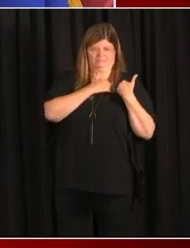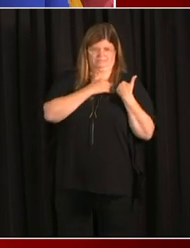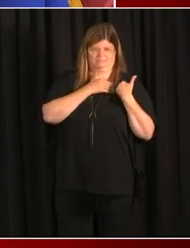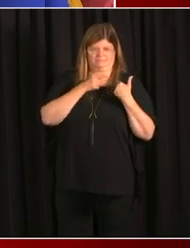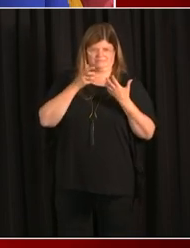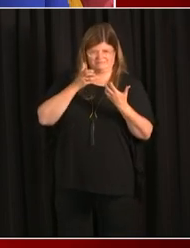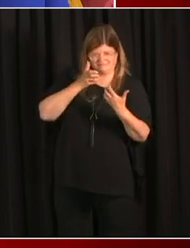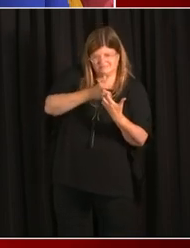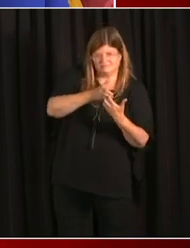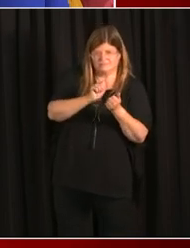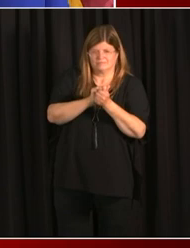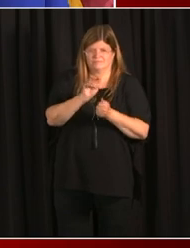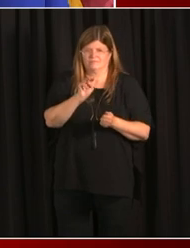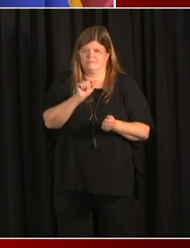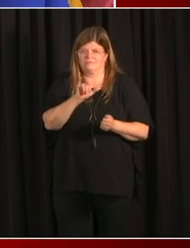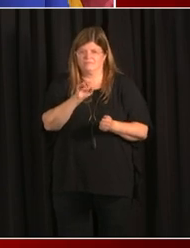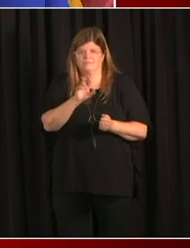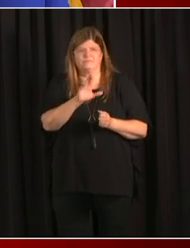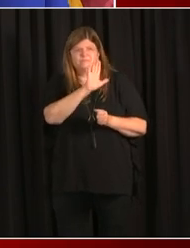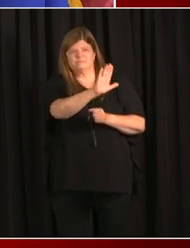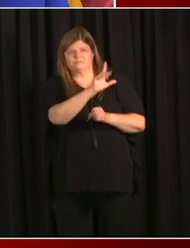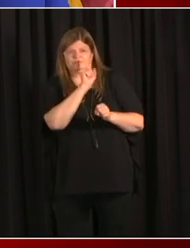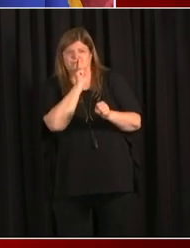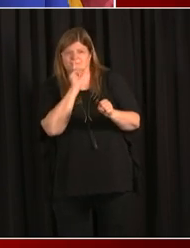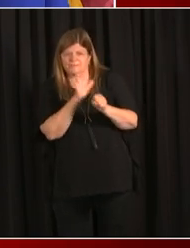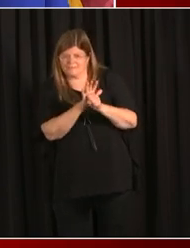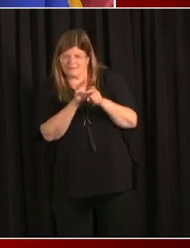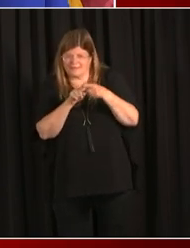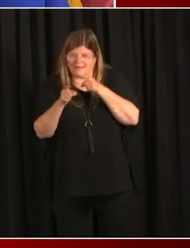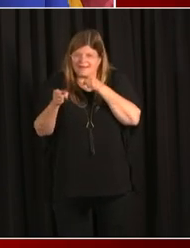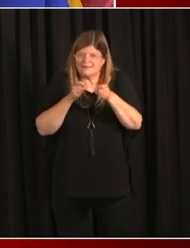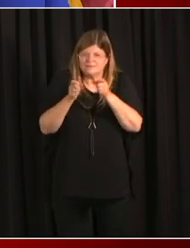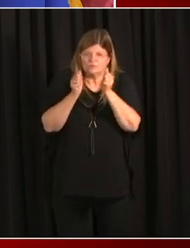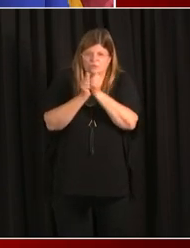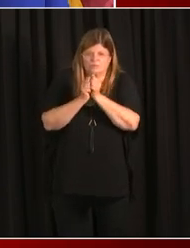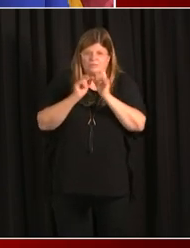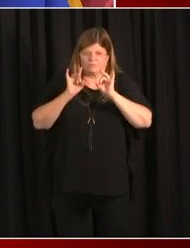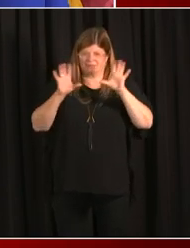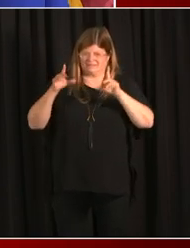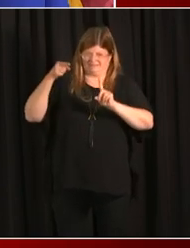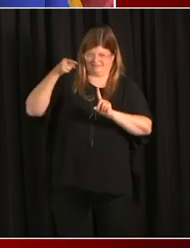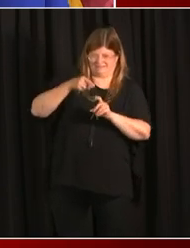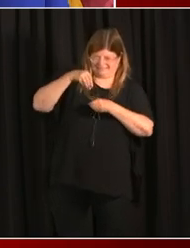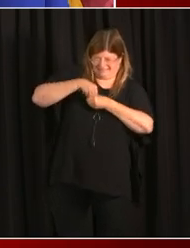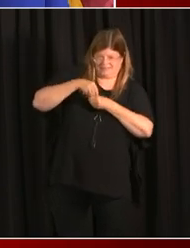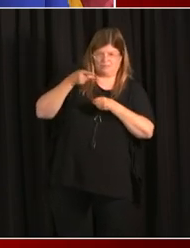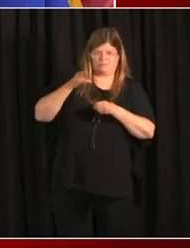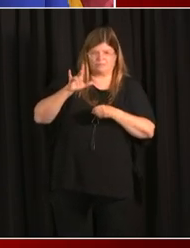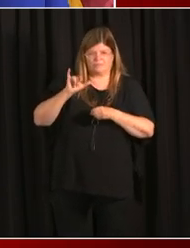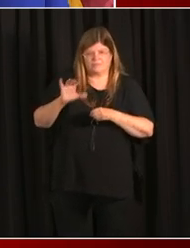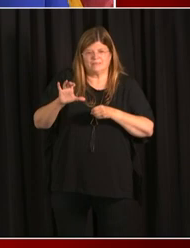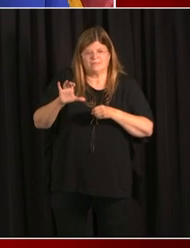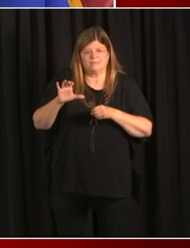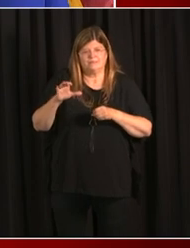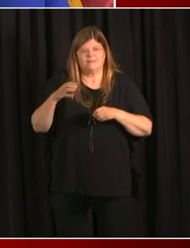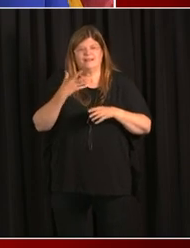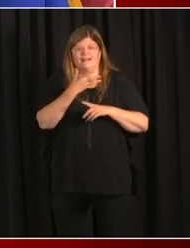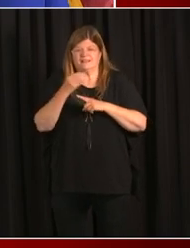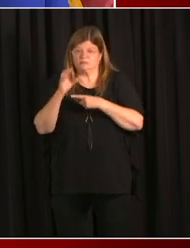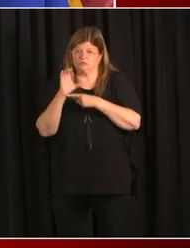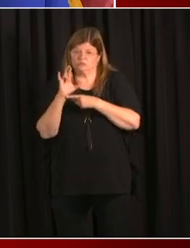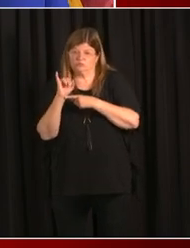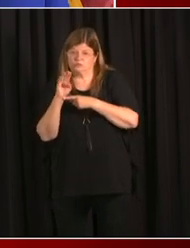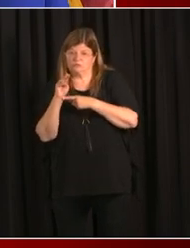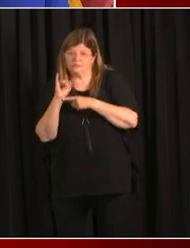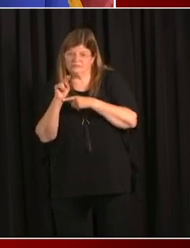the mayor's commitment to dealing with violence as a public health issue and a criminal justice issue. We have to